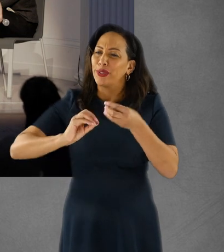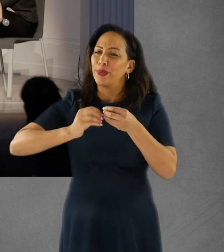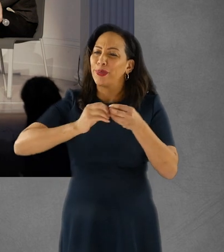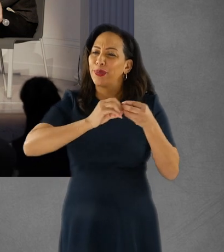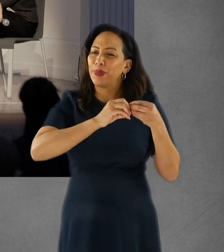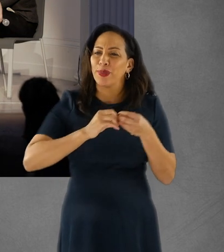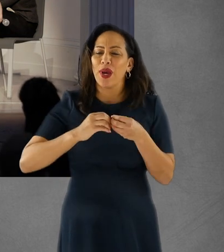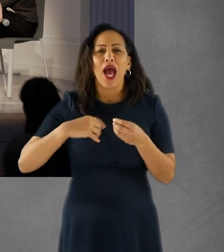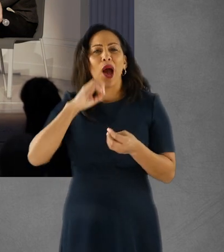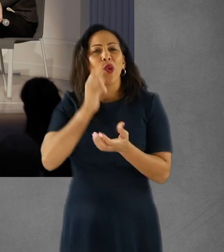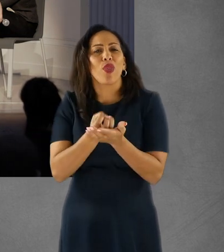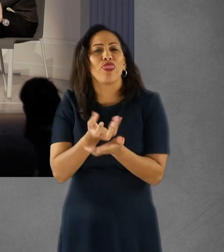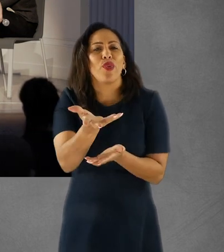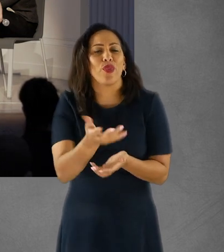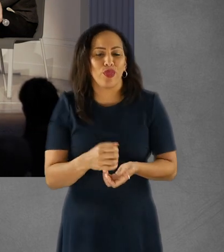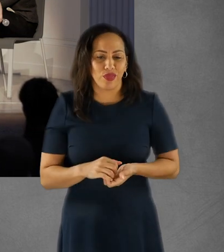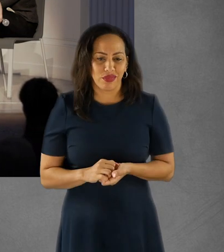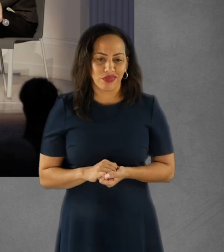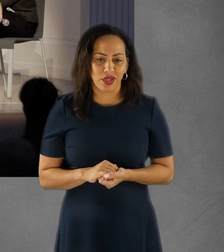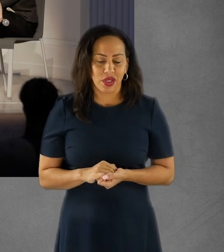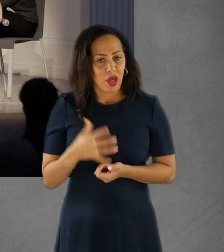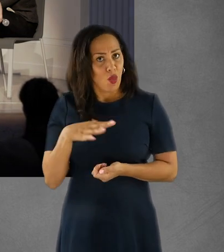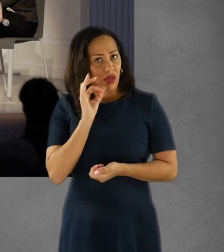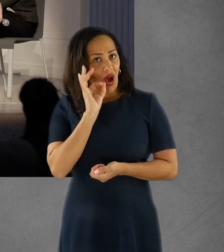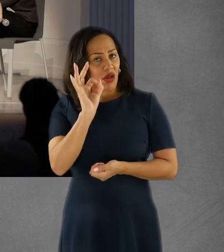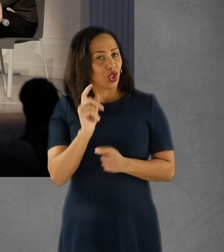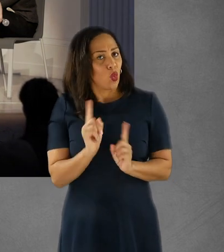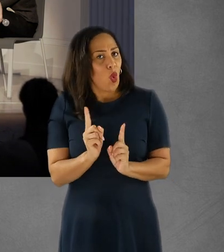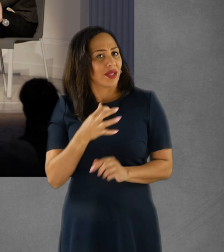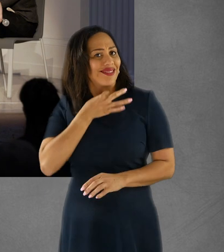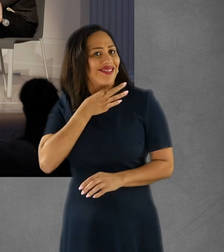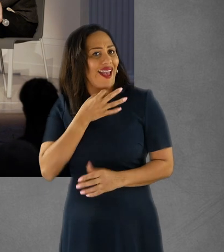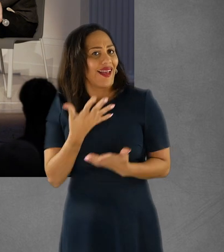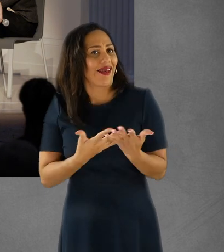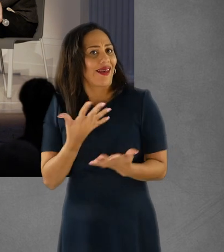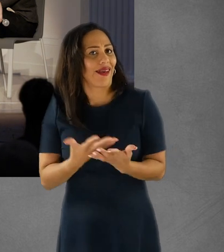at stake, like what the political project is